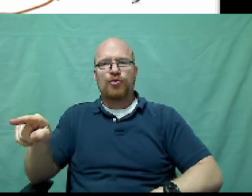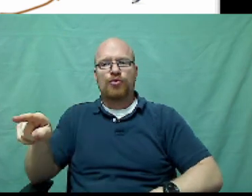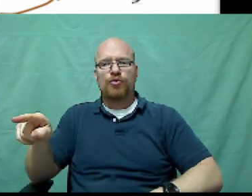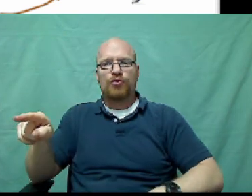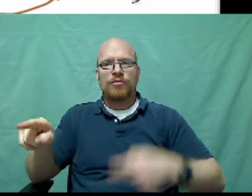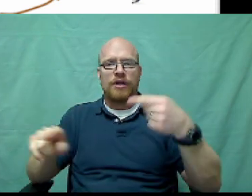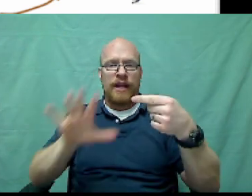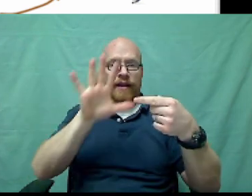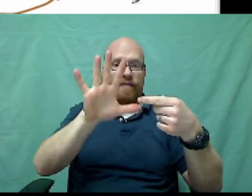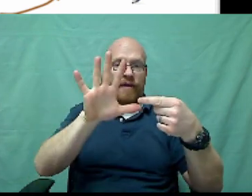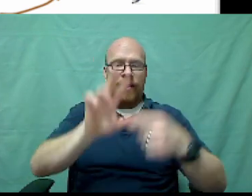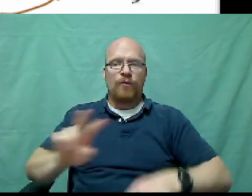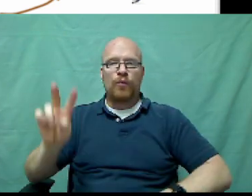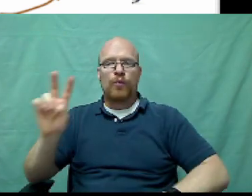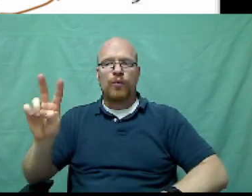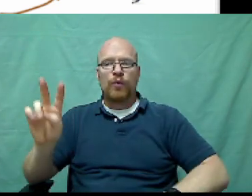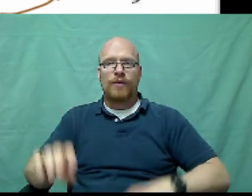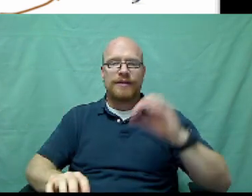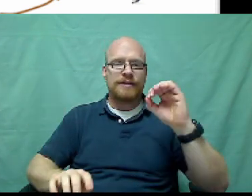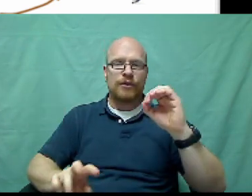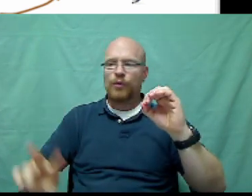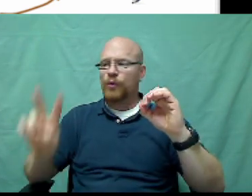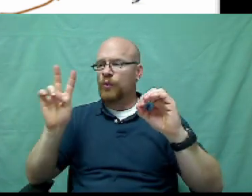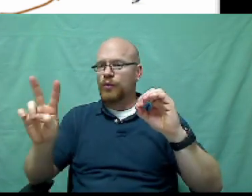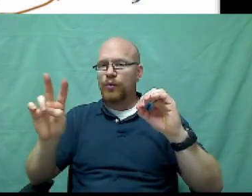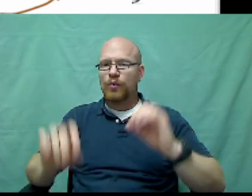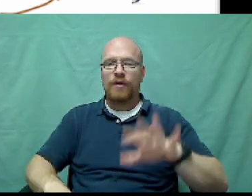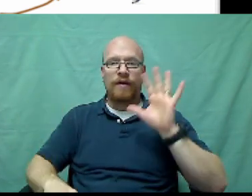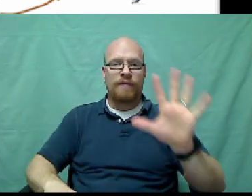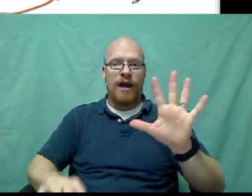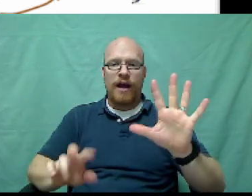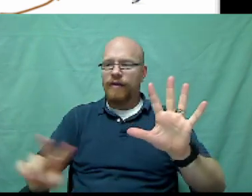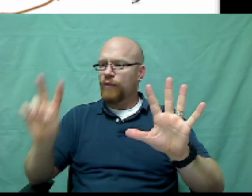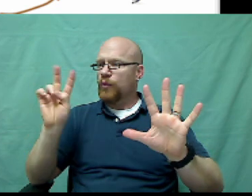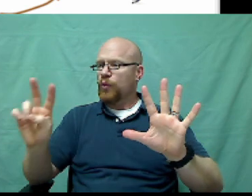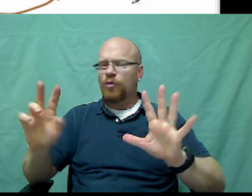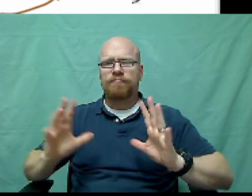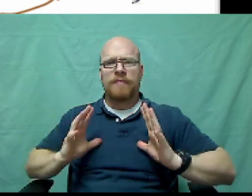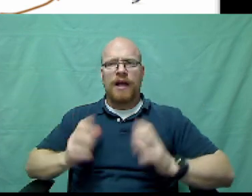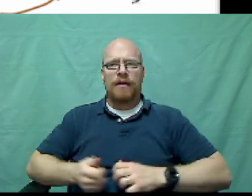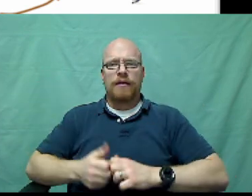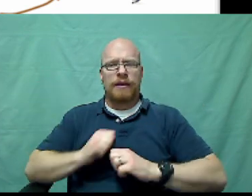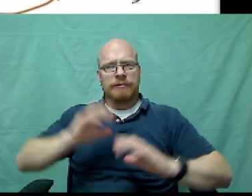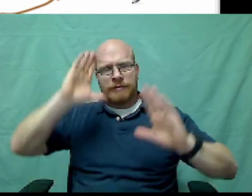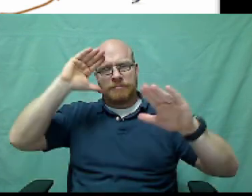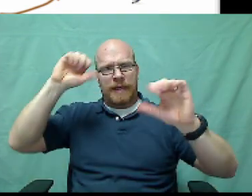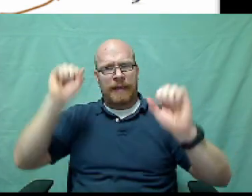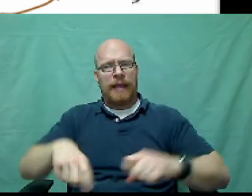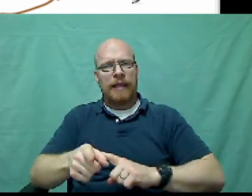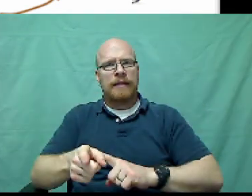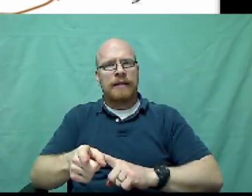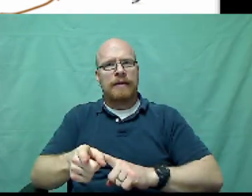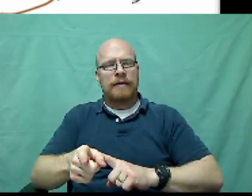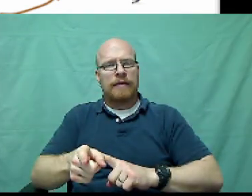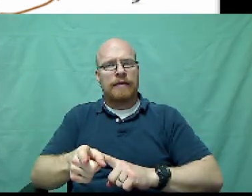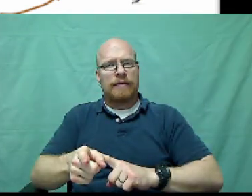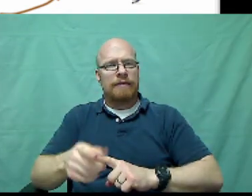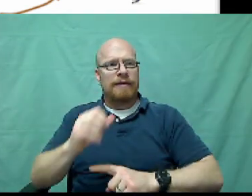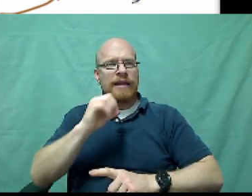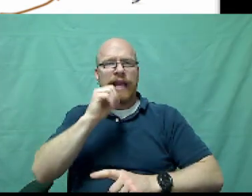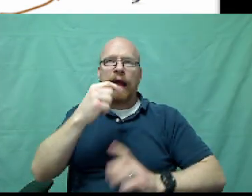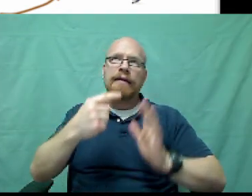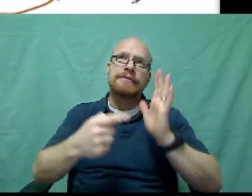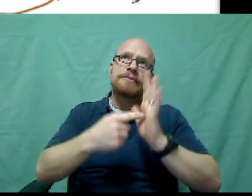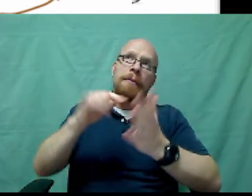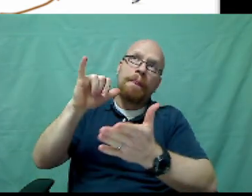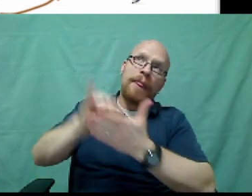specific answer. -5 goes to 2, 0 goes to 2, 5 goes to 2, and that's okay. I can expect